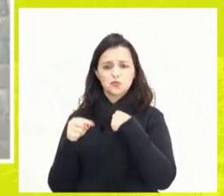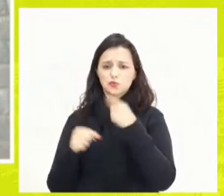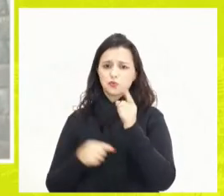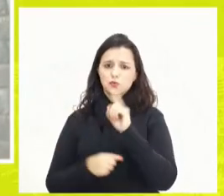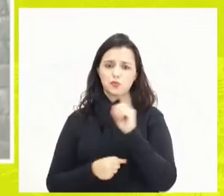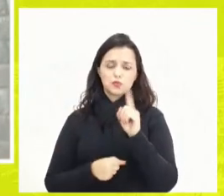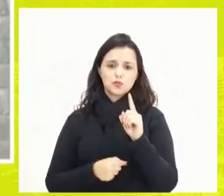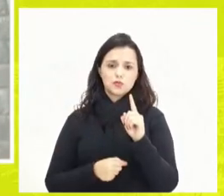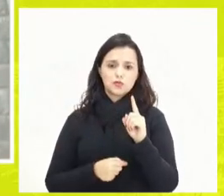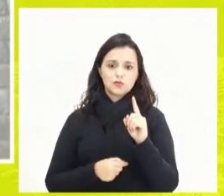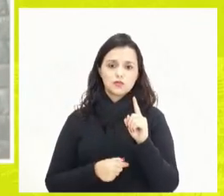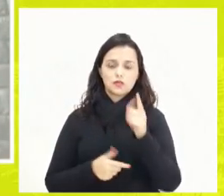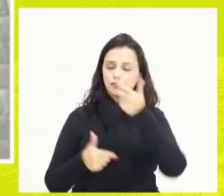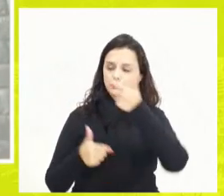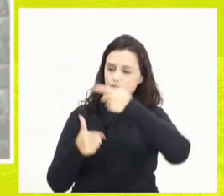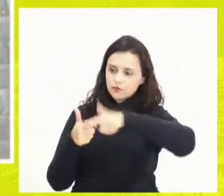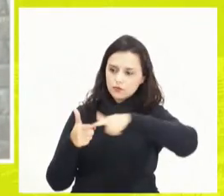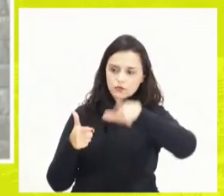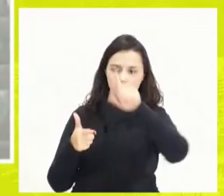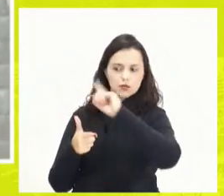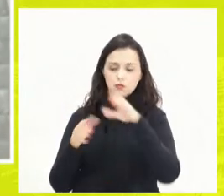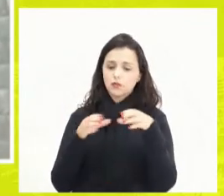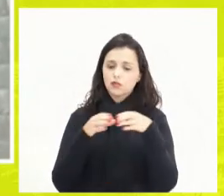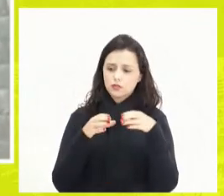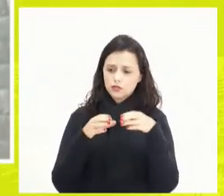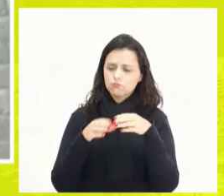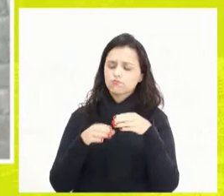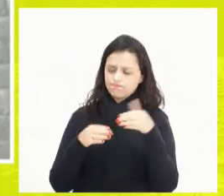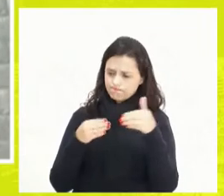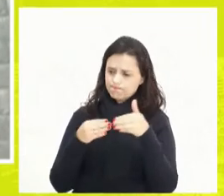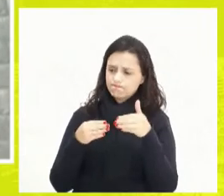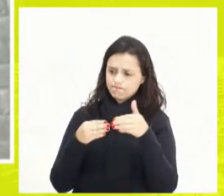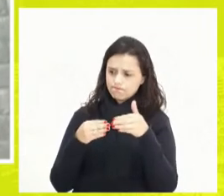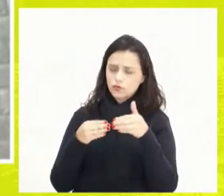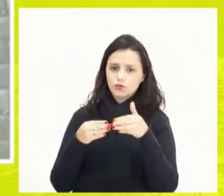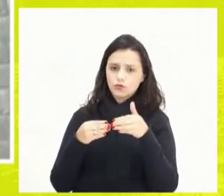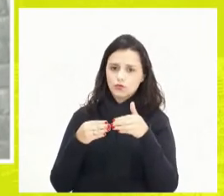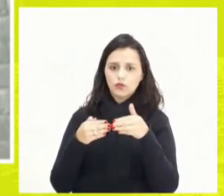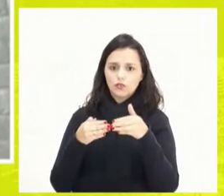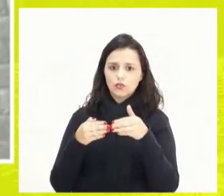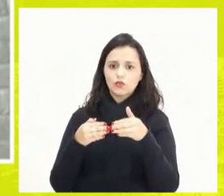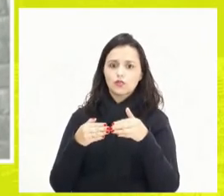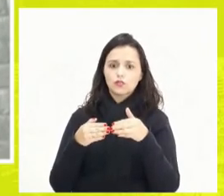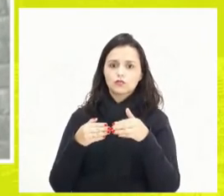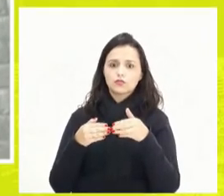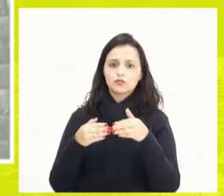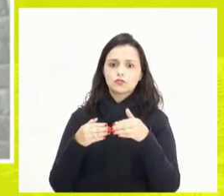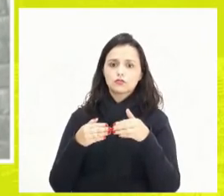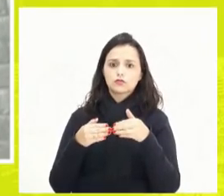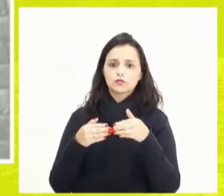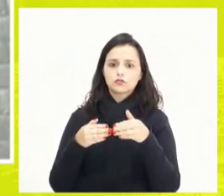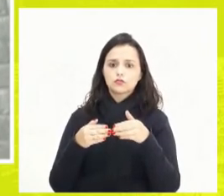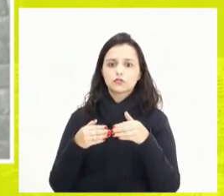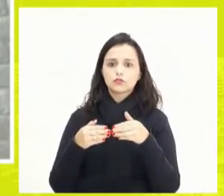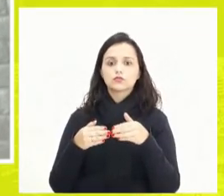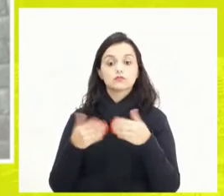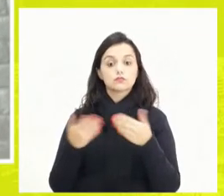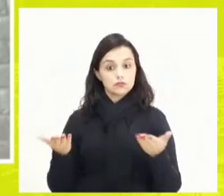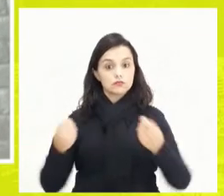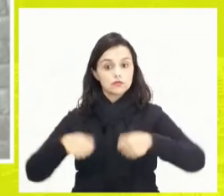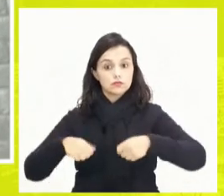this this is not a problem the team is going to deal with that they're going to be literate regarding